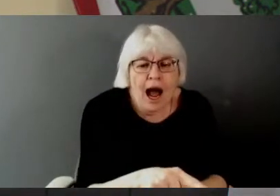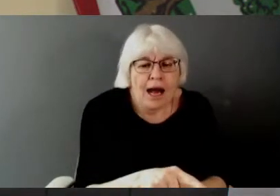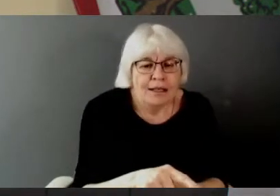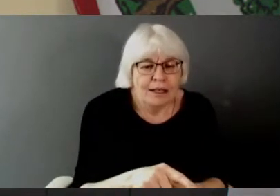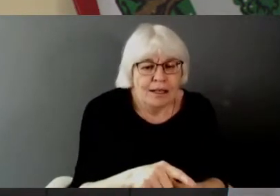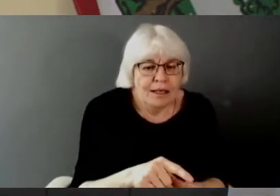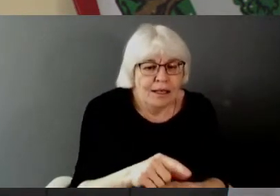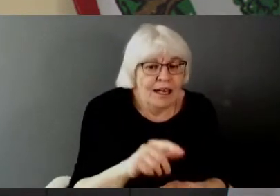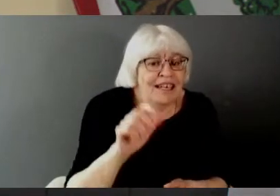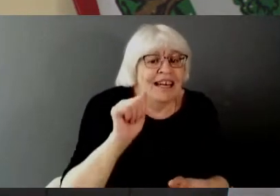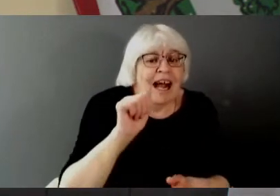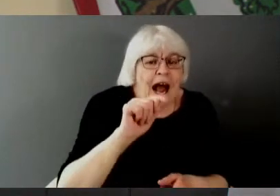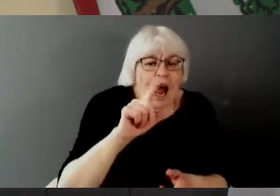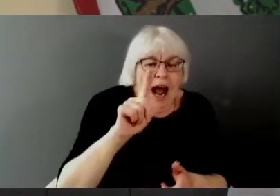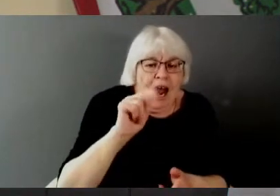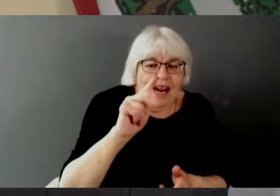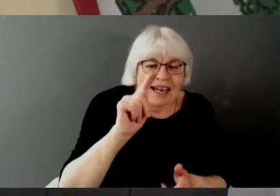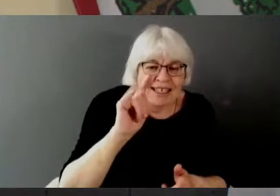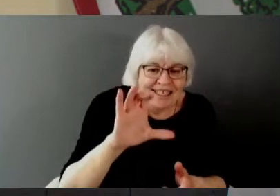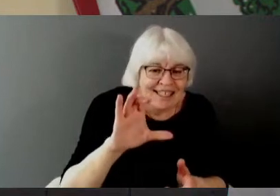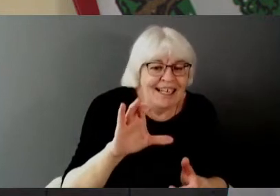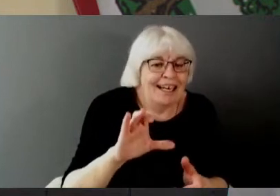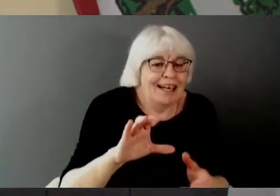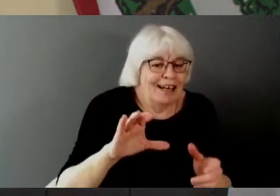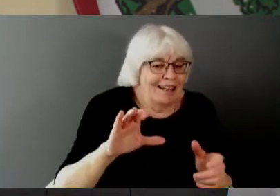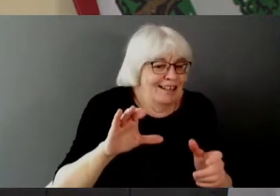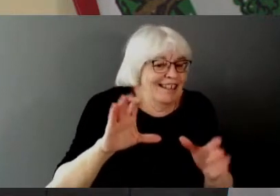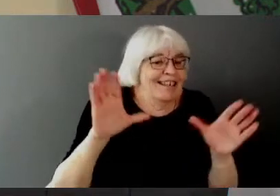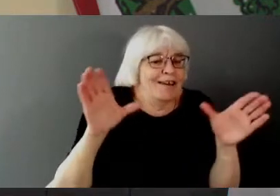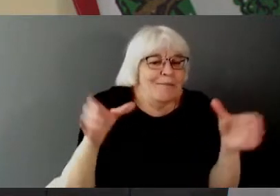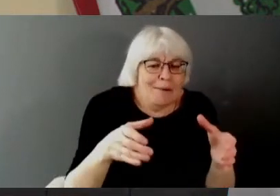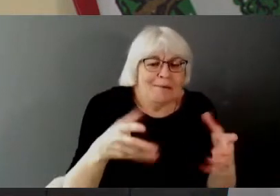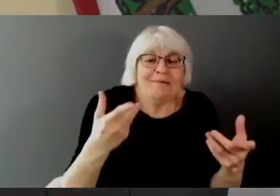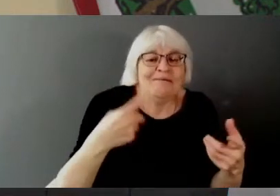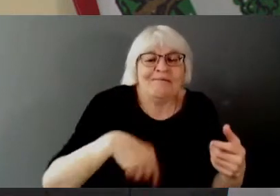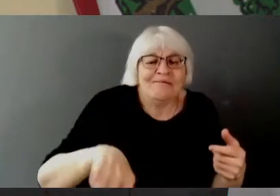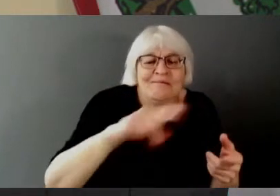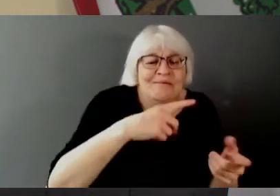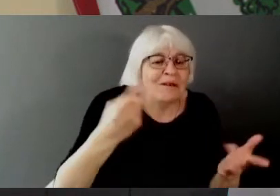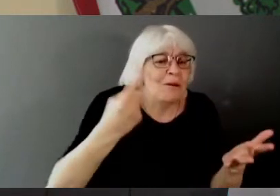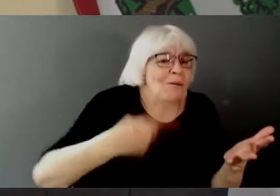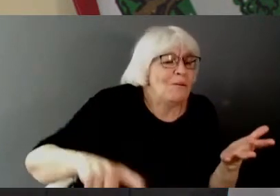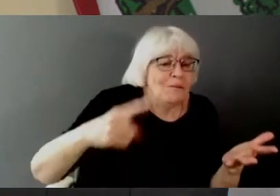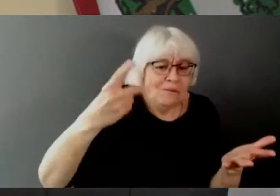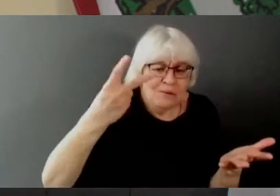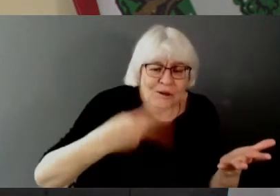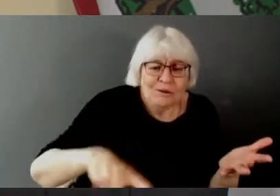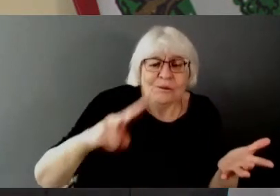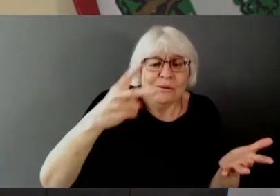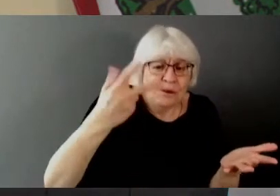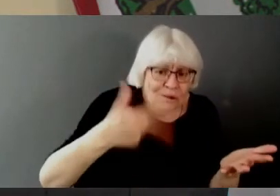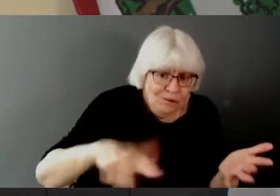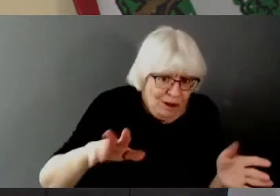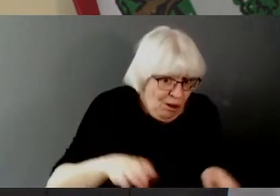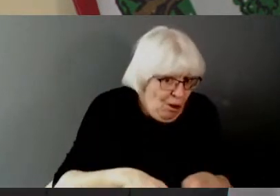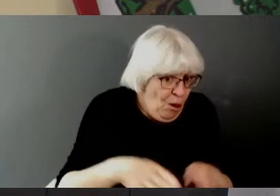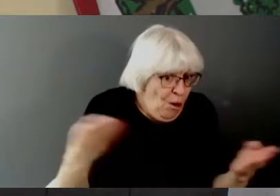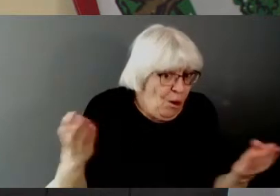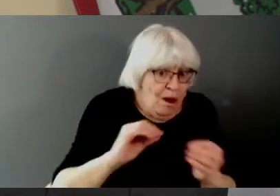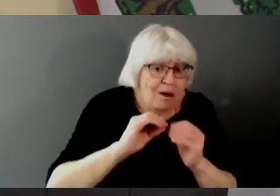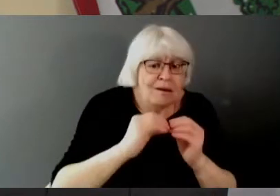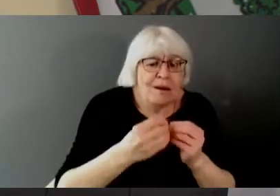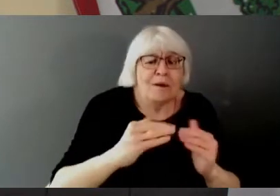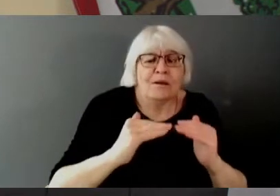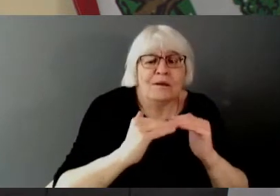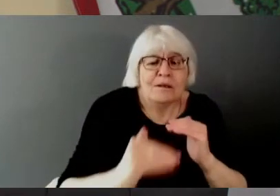we potentially see in the coming weeks should we not see and continue on this path we're on and not see a spike in COVID-19 cases?